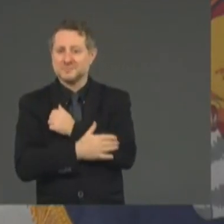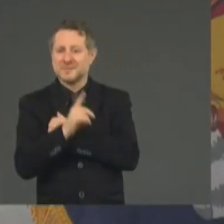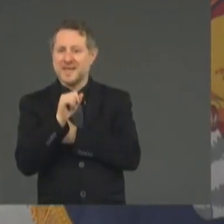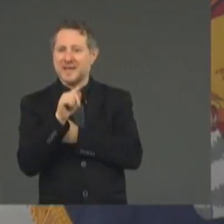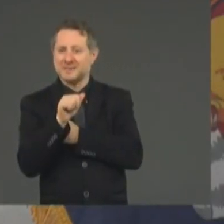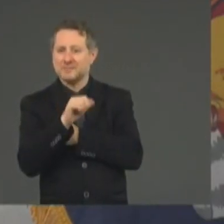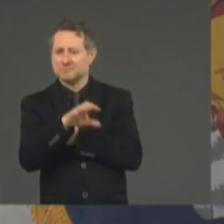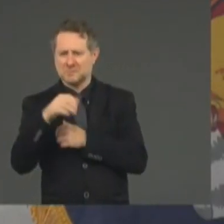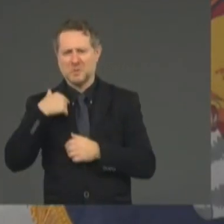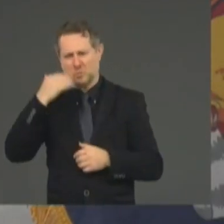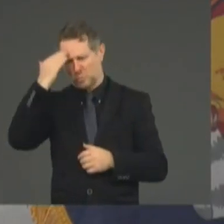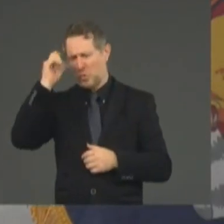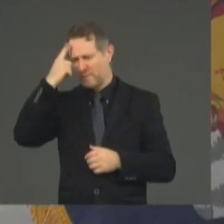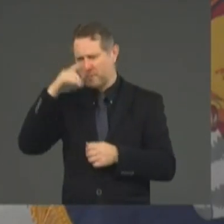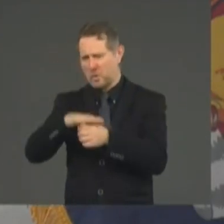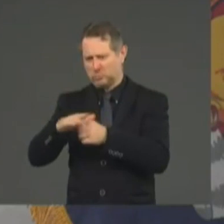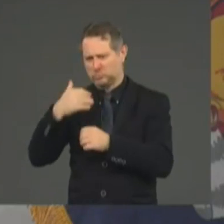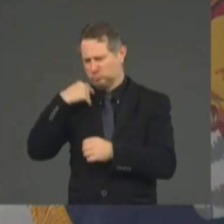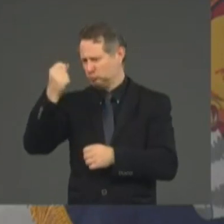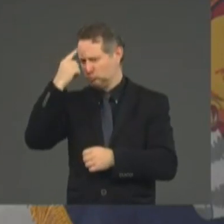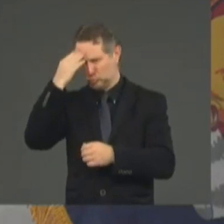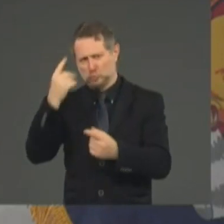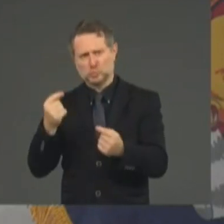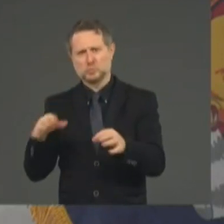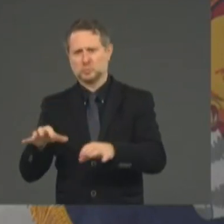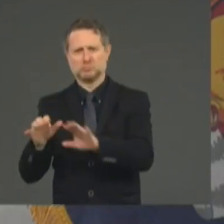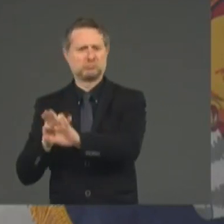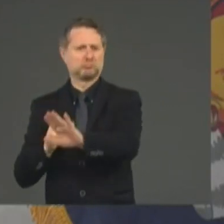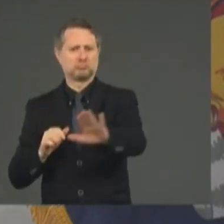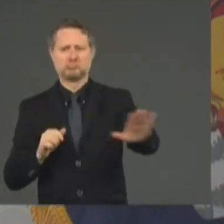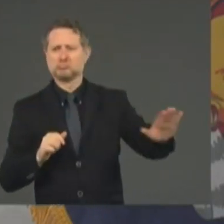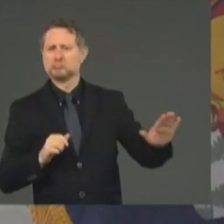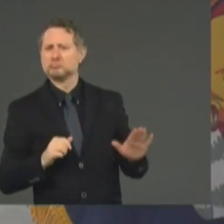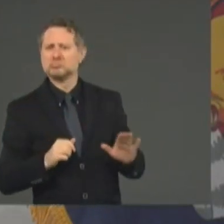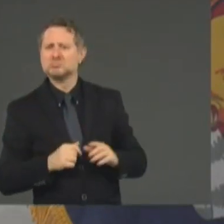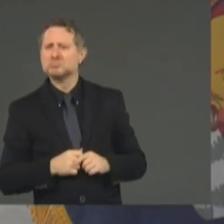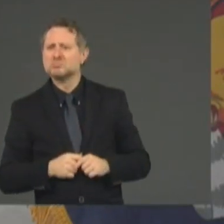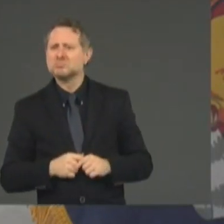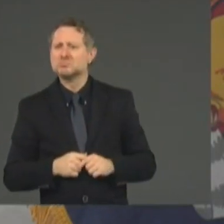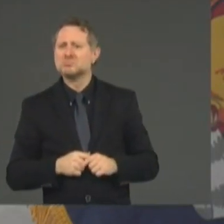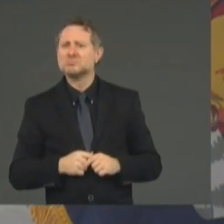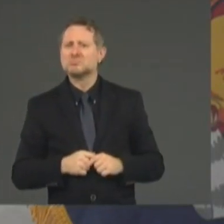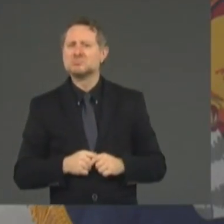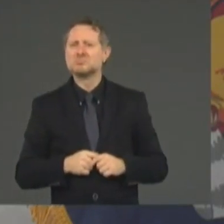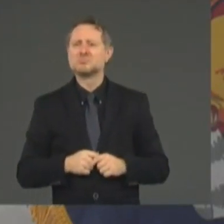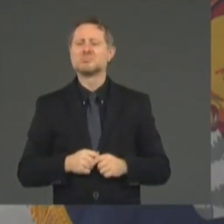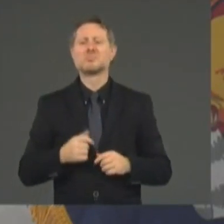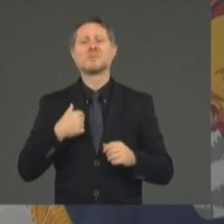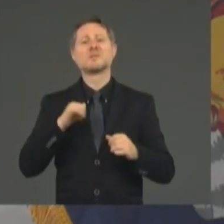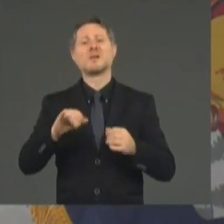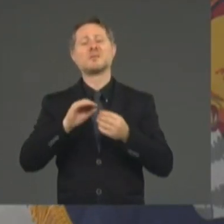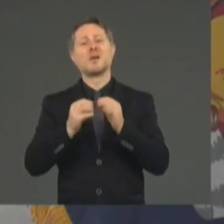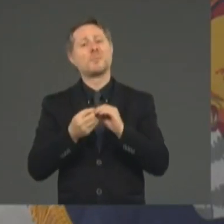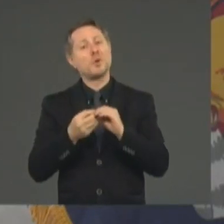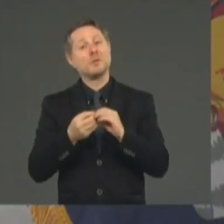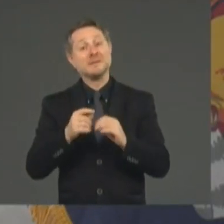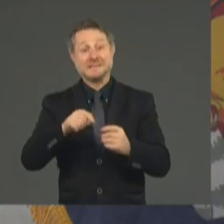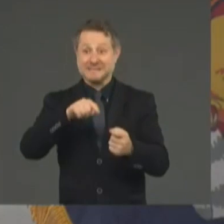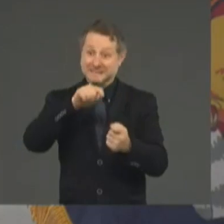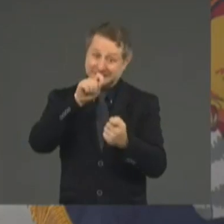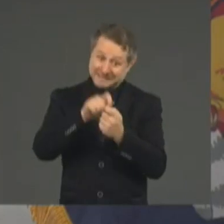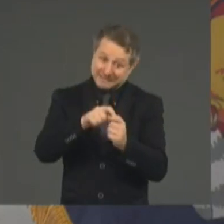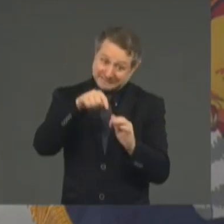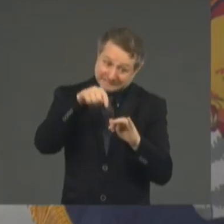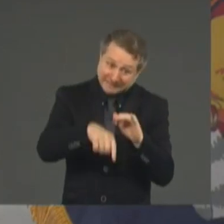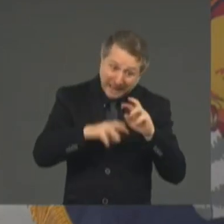struggling, I wouldn't put it up and say it is reliable and I would count on any given